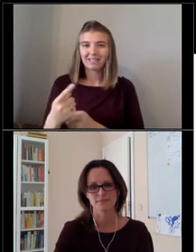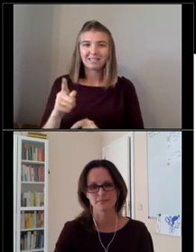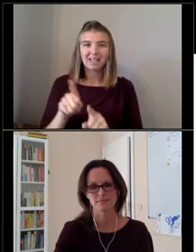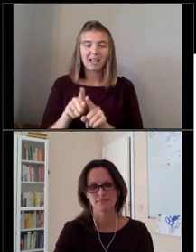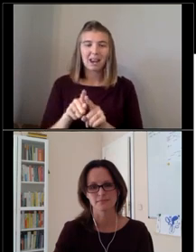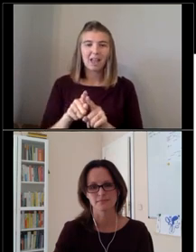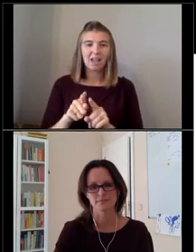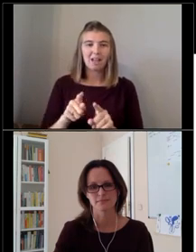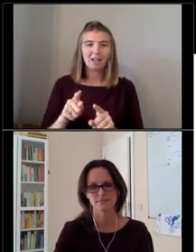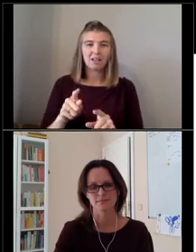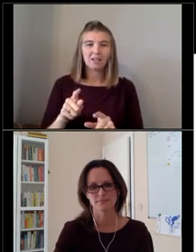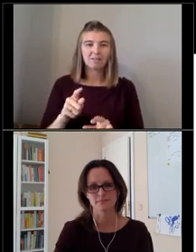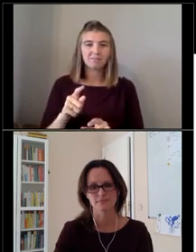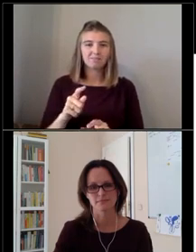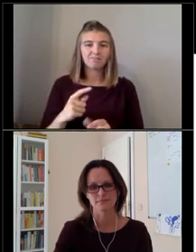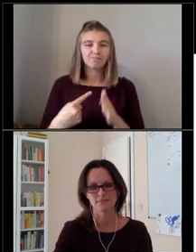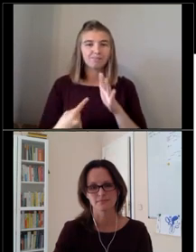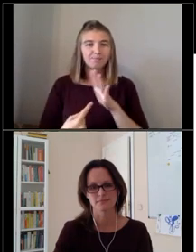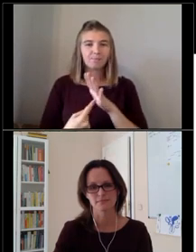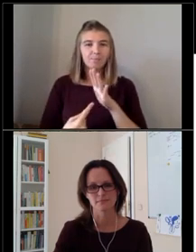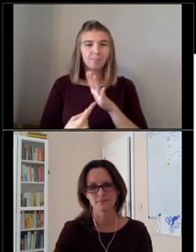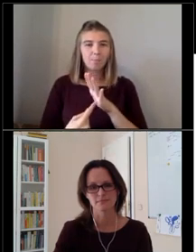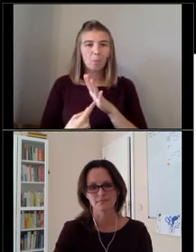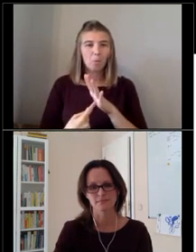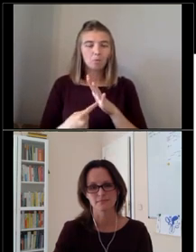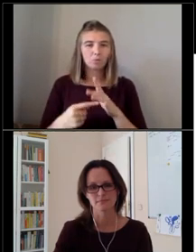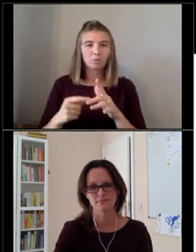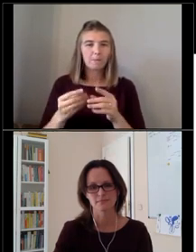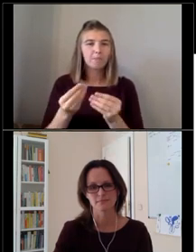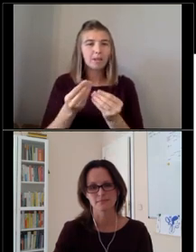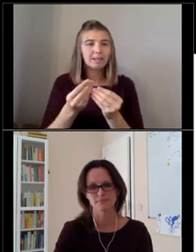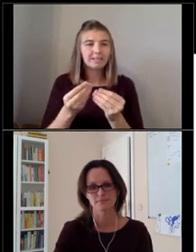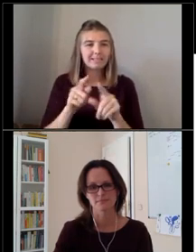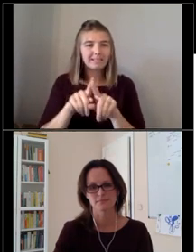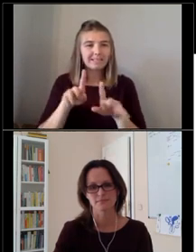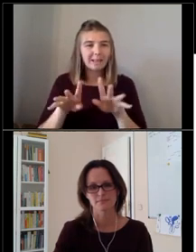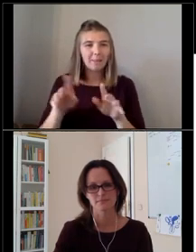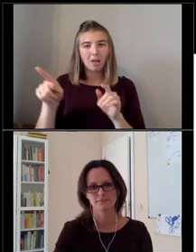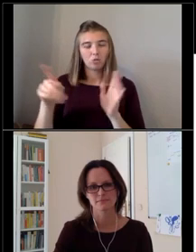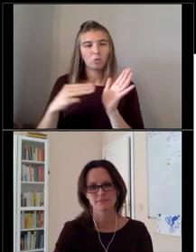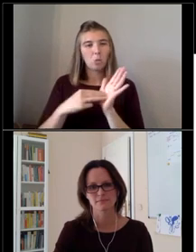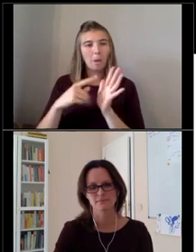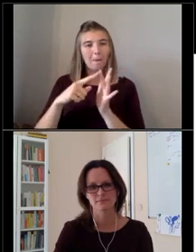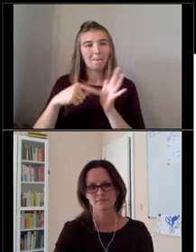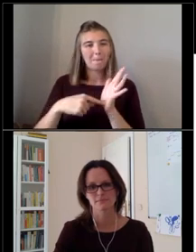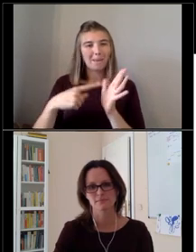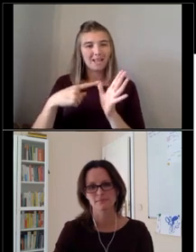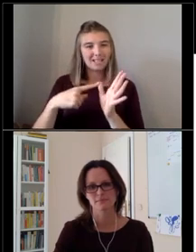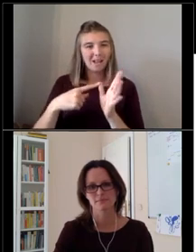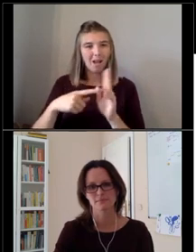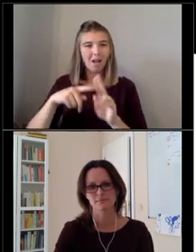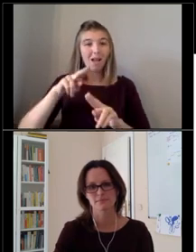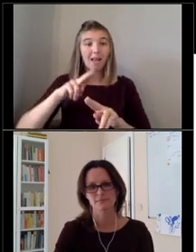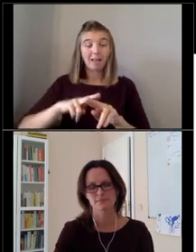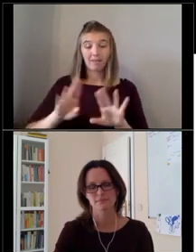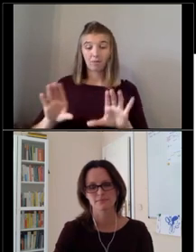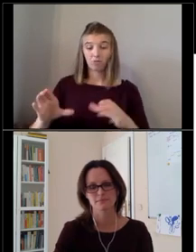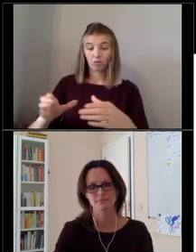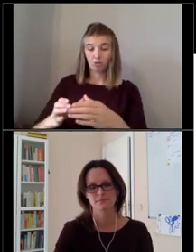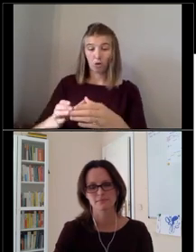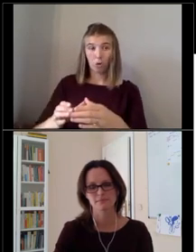I think probably employing some of what Peter does, allowing her research group to actually pick